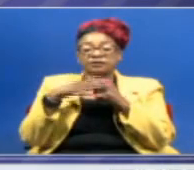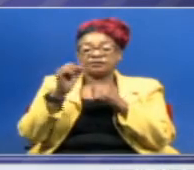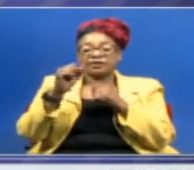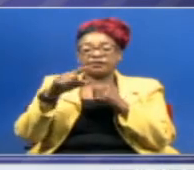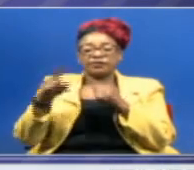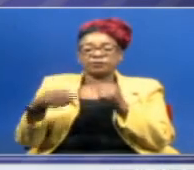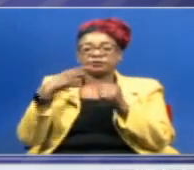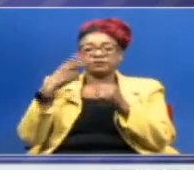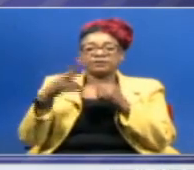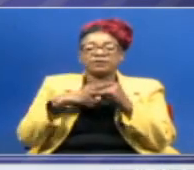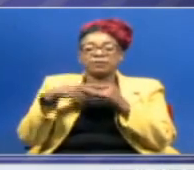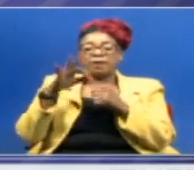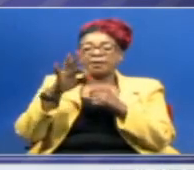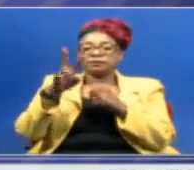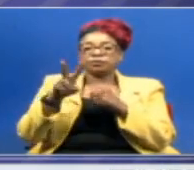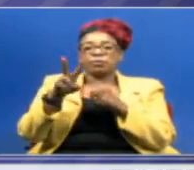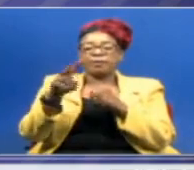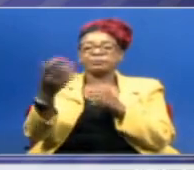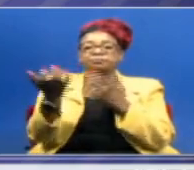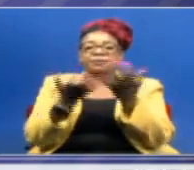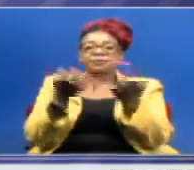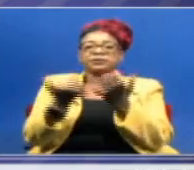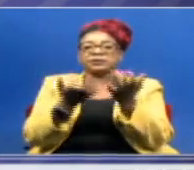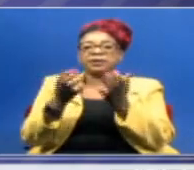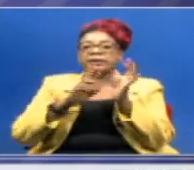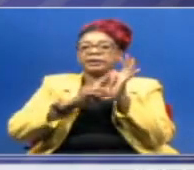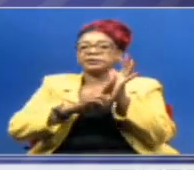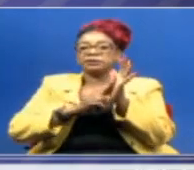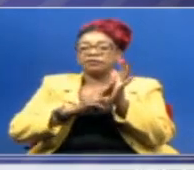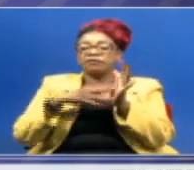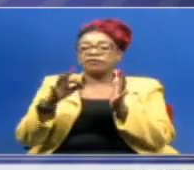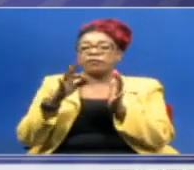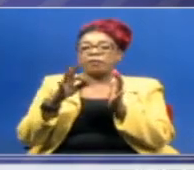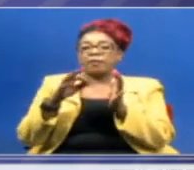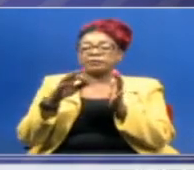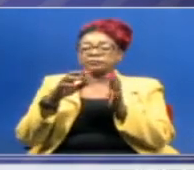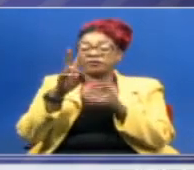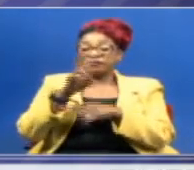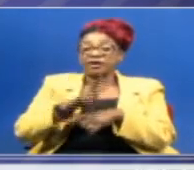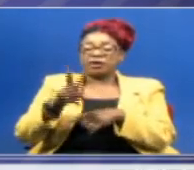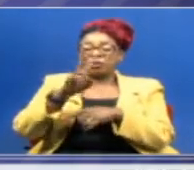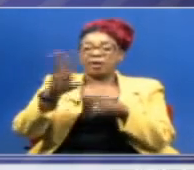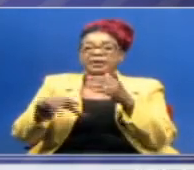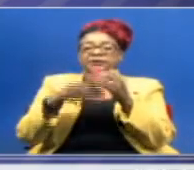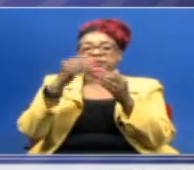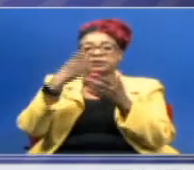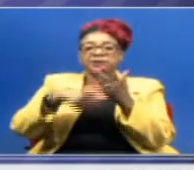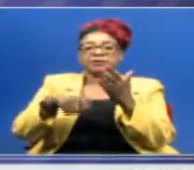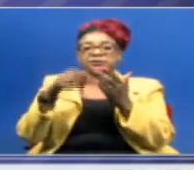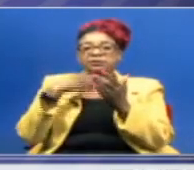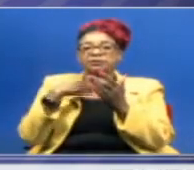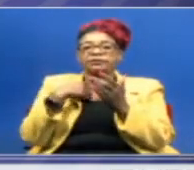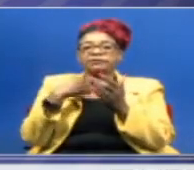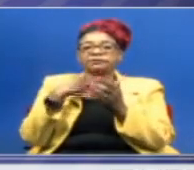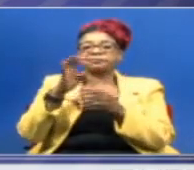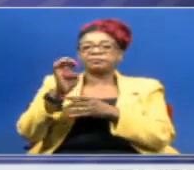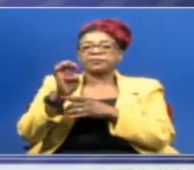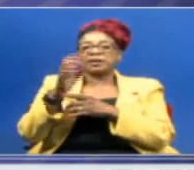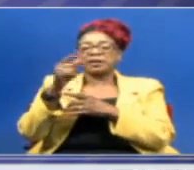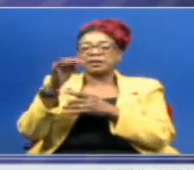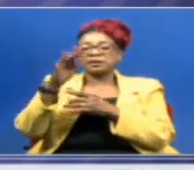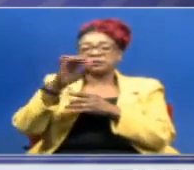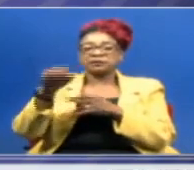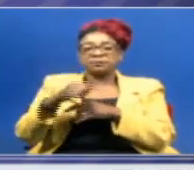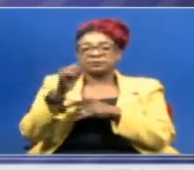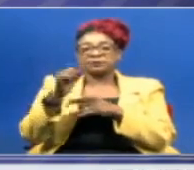95,732 businesses registered for value-added tax have so far onboarded the electronic tax invoice management system, popularly